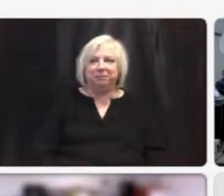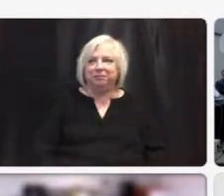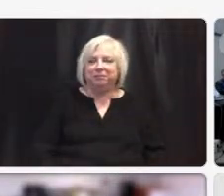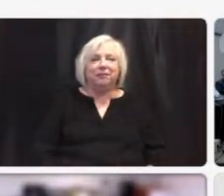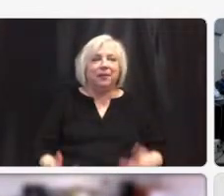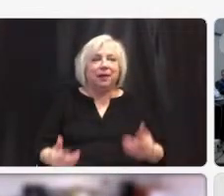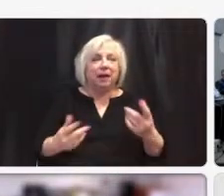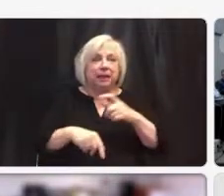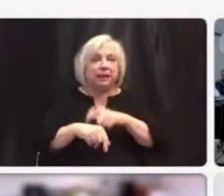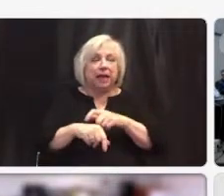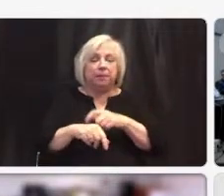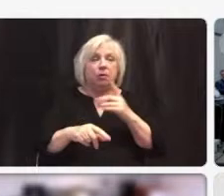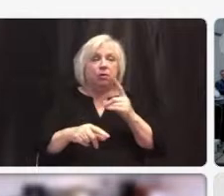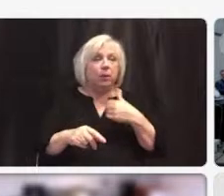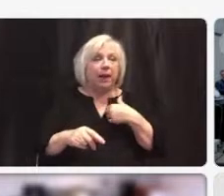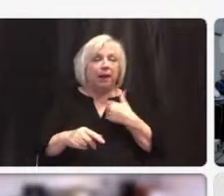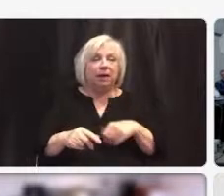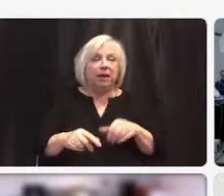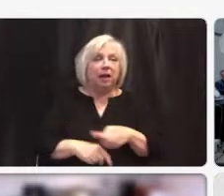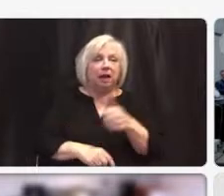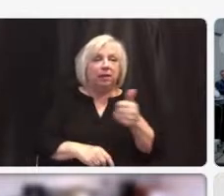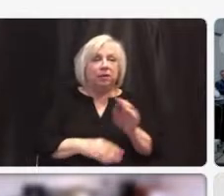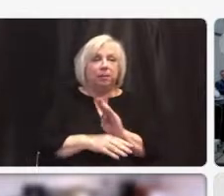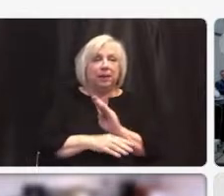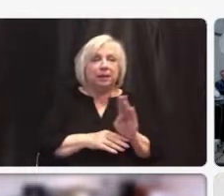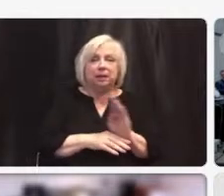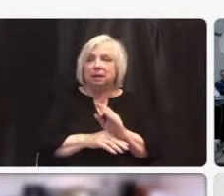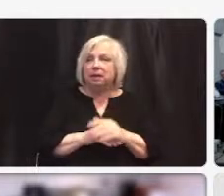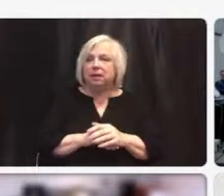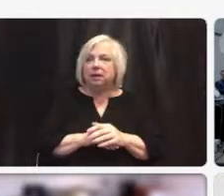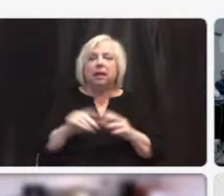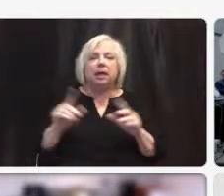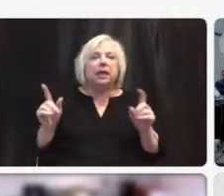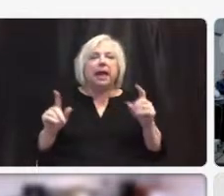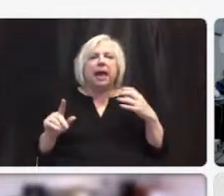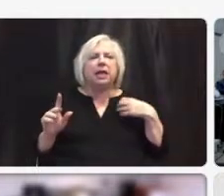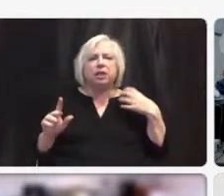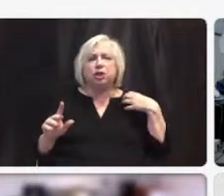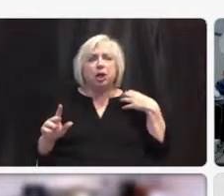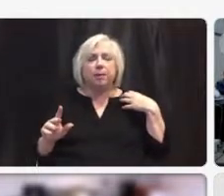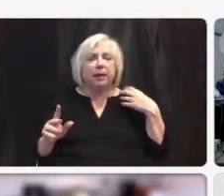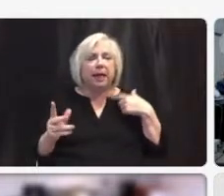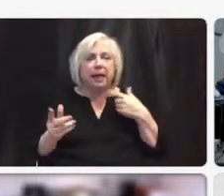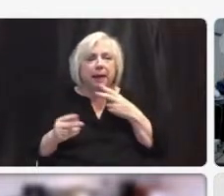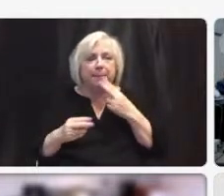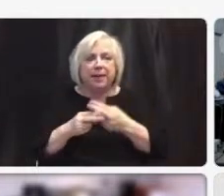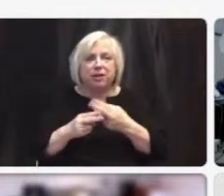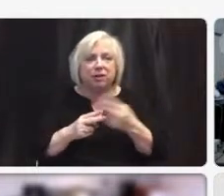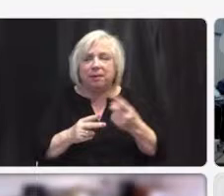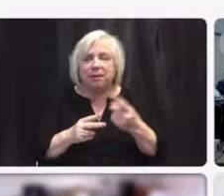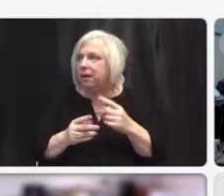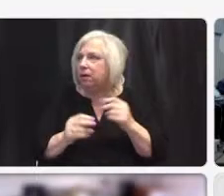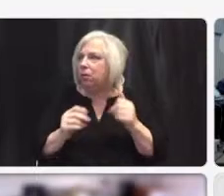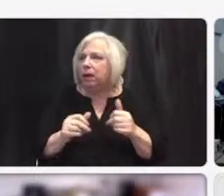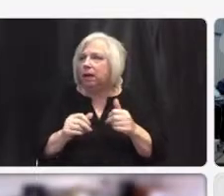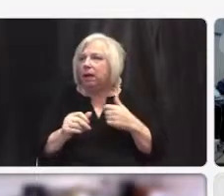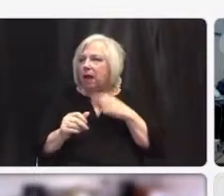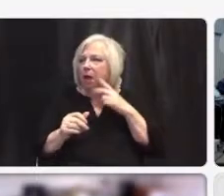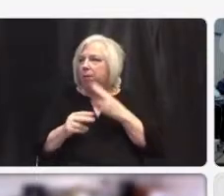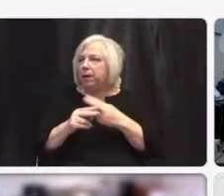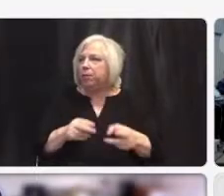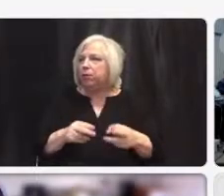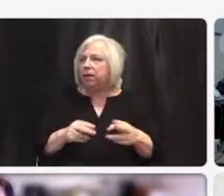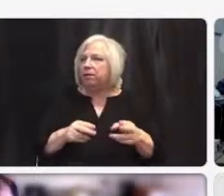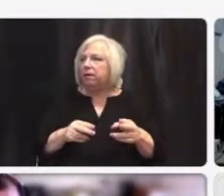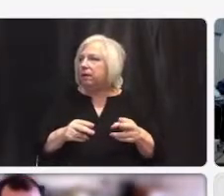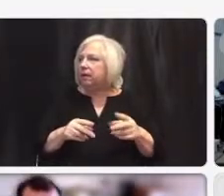At this particular time, do we have any other business? Yeah, at hand? Chairman Vickers, can I mention something right quick? And I'll be brief. This is